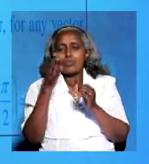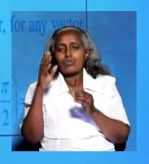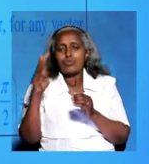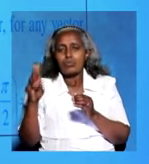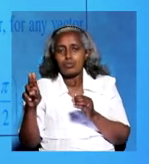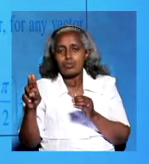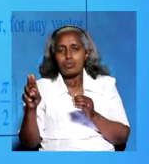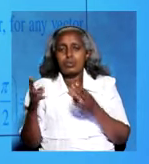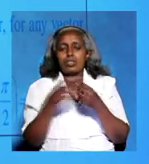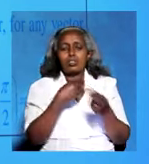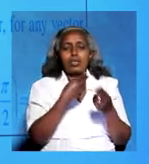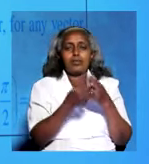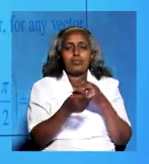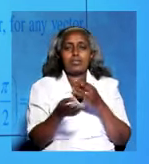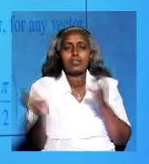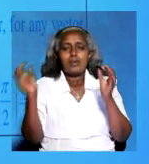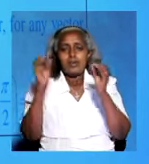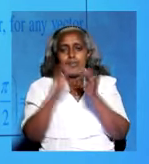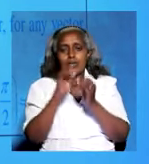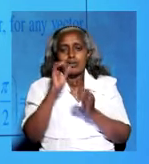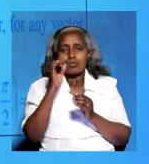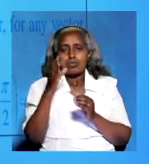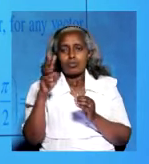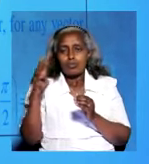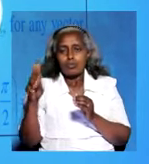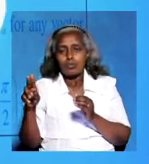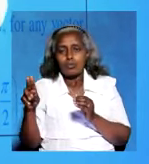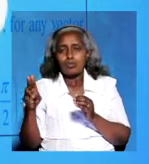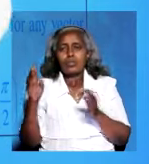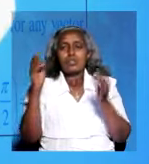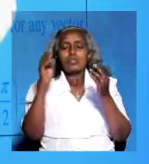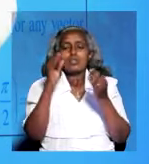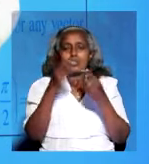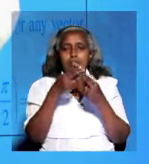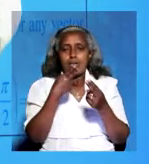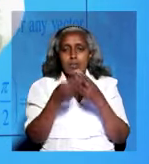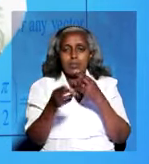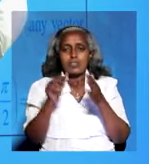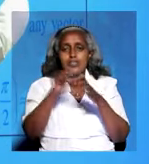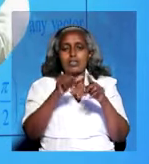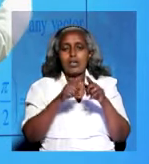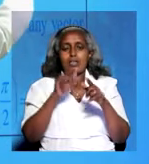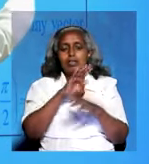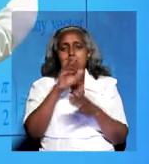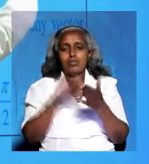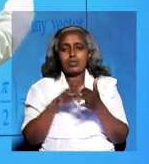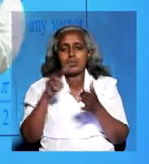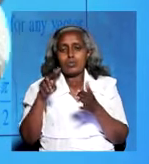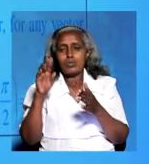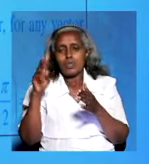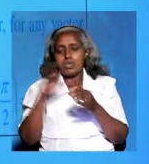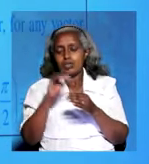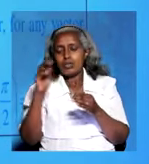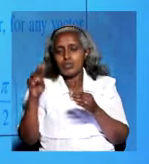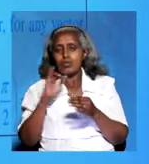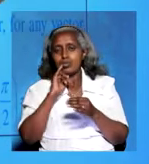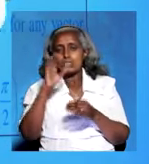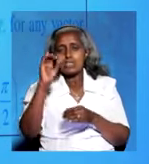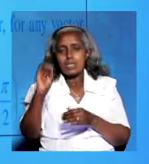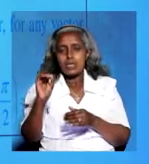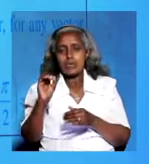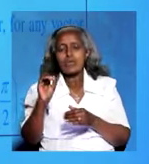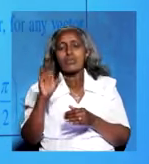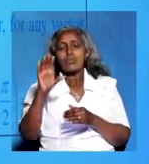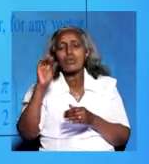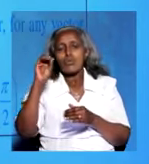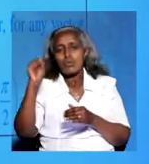u times magnitude of u times the angle between u and u is this 0. Therefore,